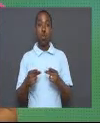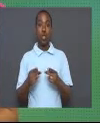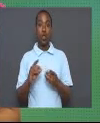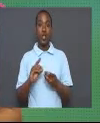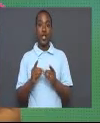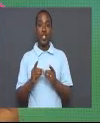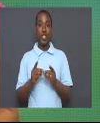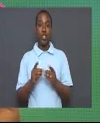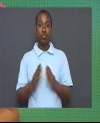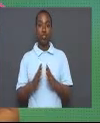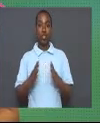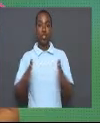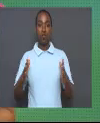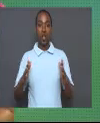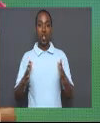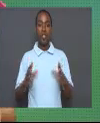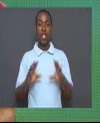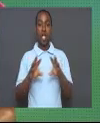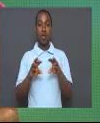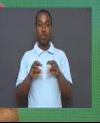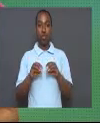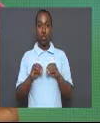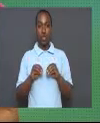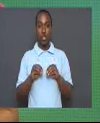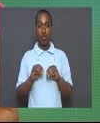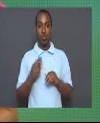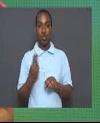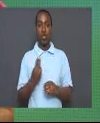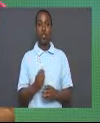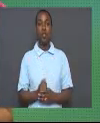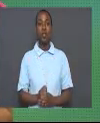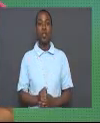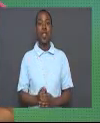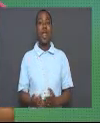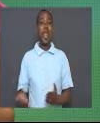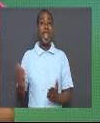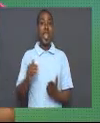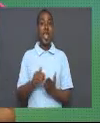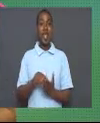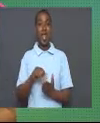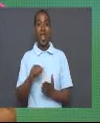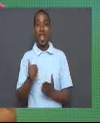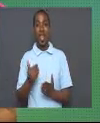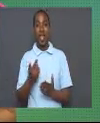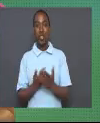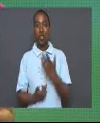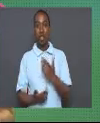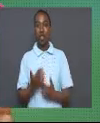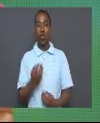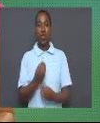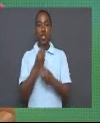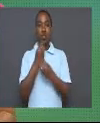and absorption. We also discussed how food molecules